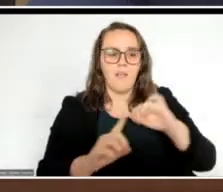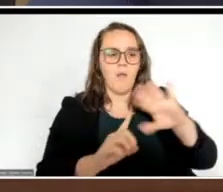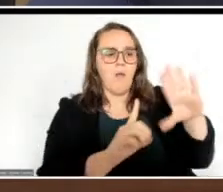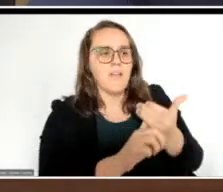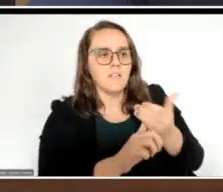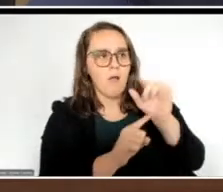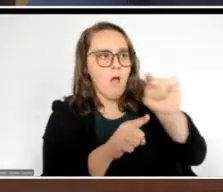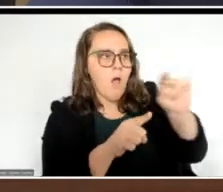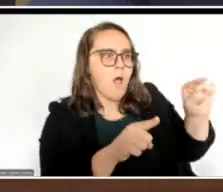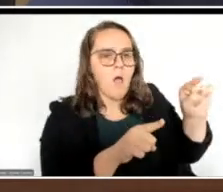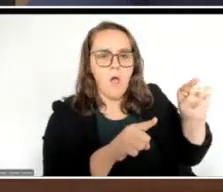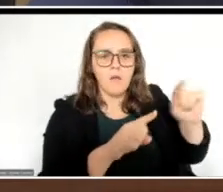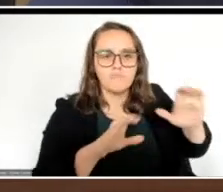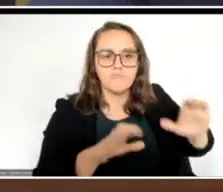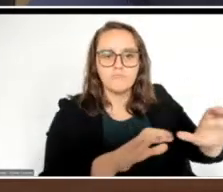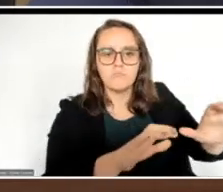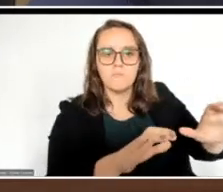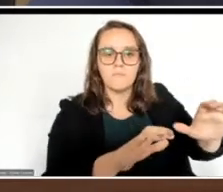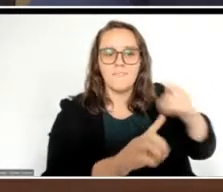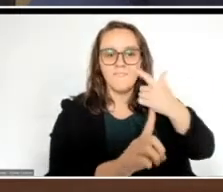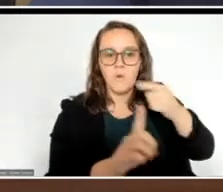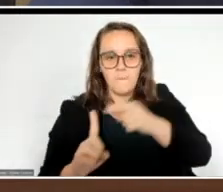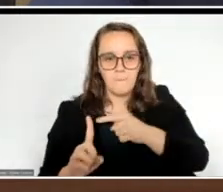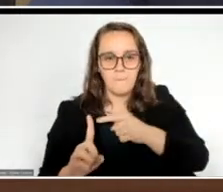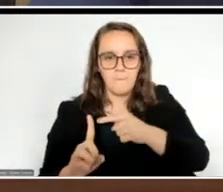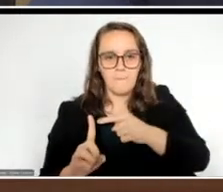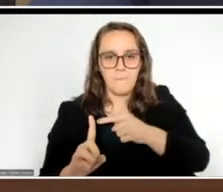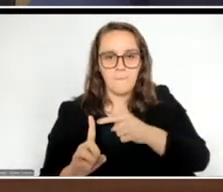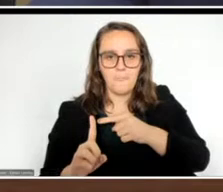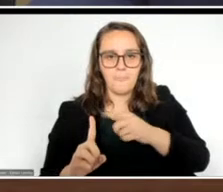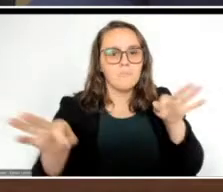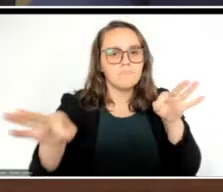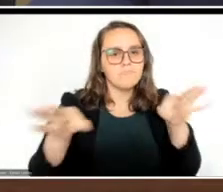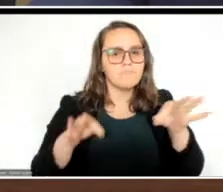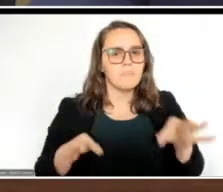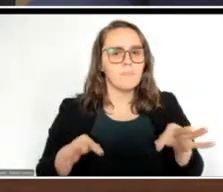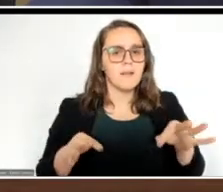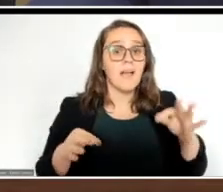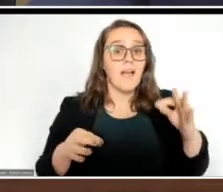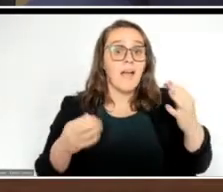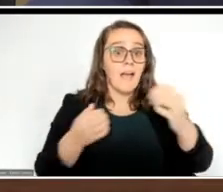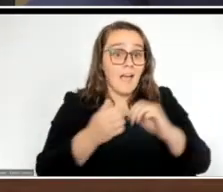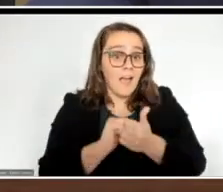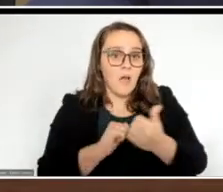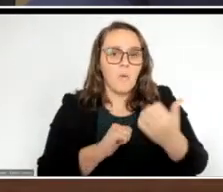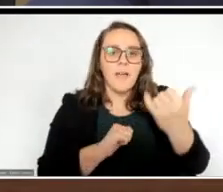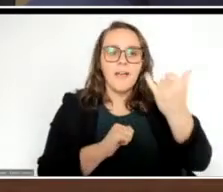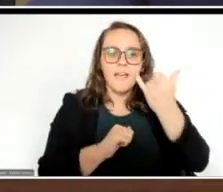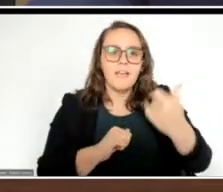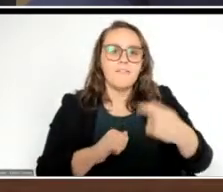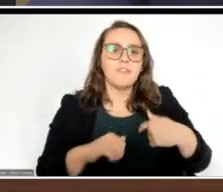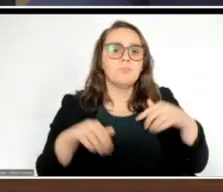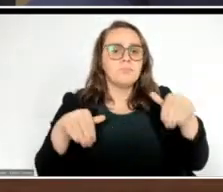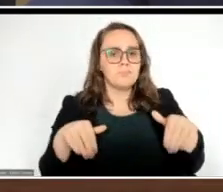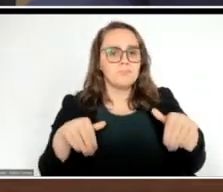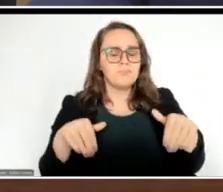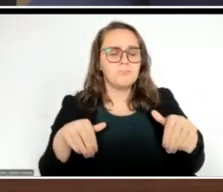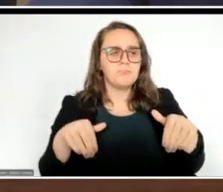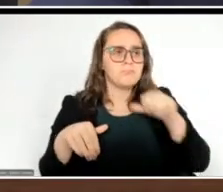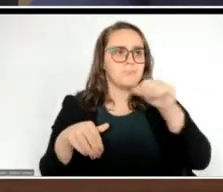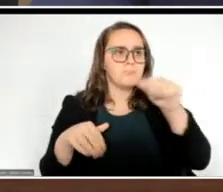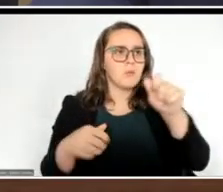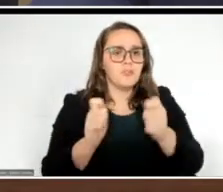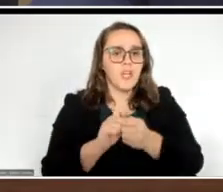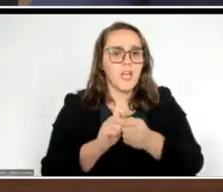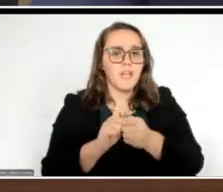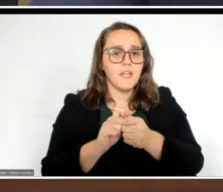6th could happen again if we do not take necessary action to prevent it. As you view our evidence today, I would suggest a